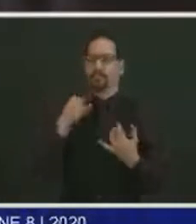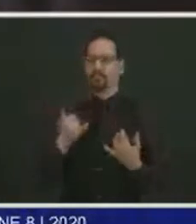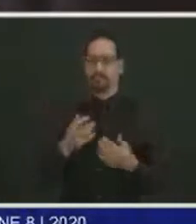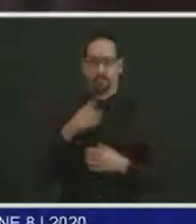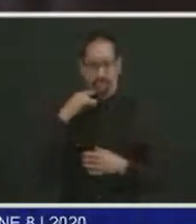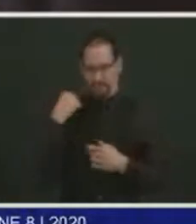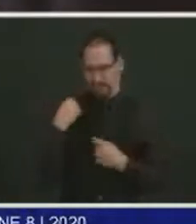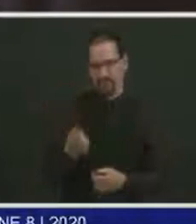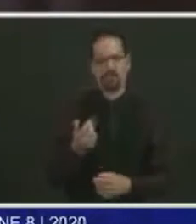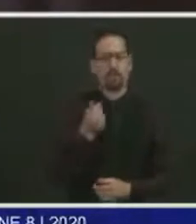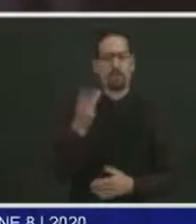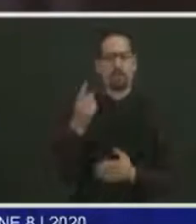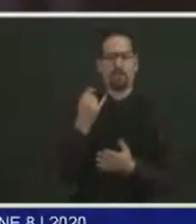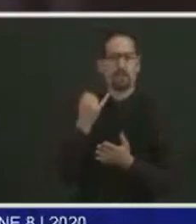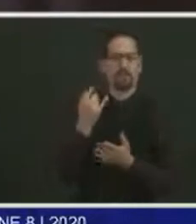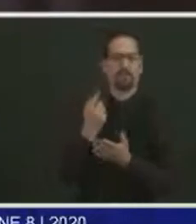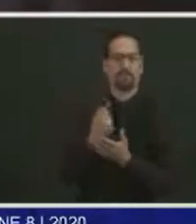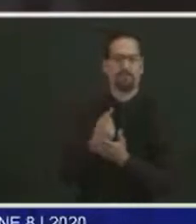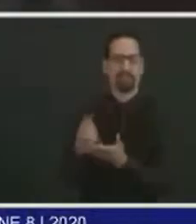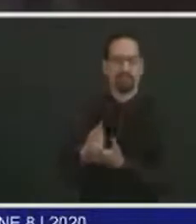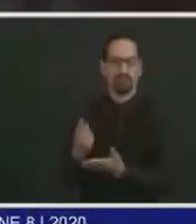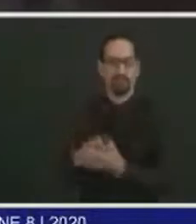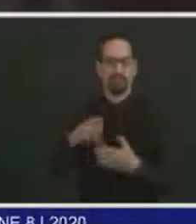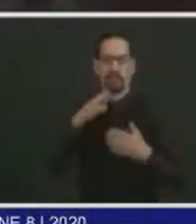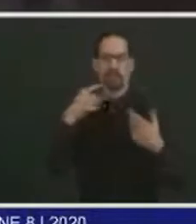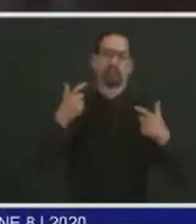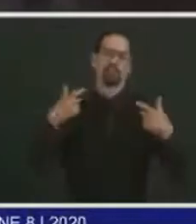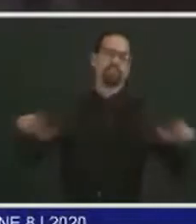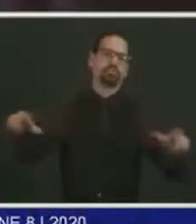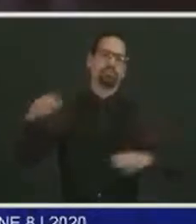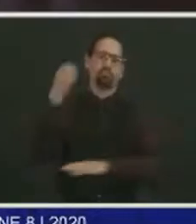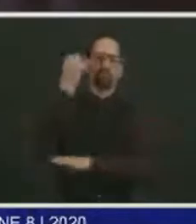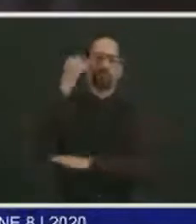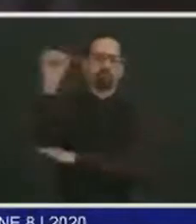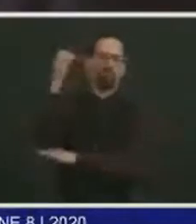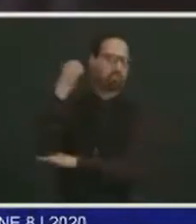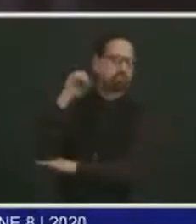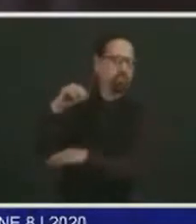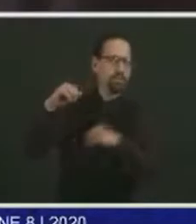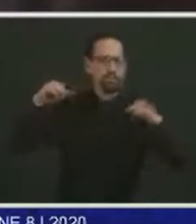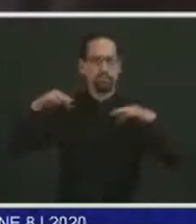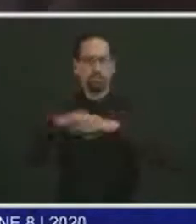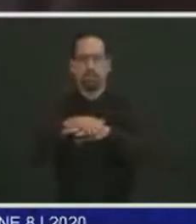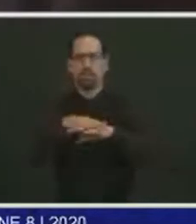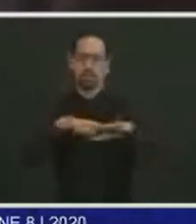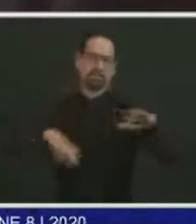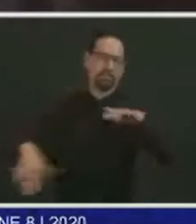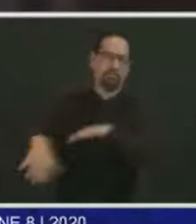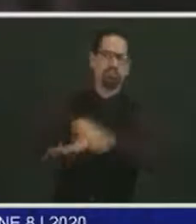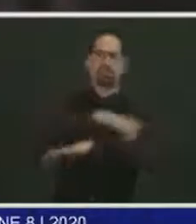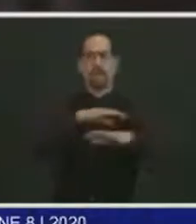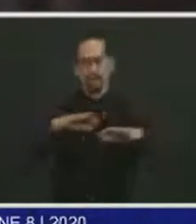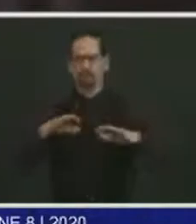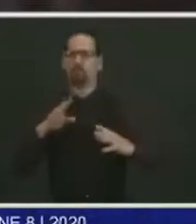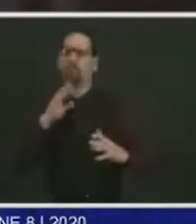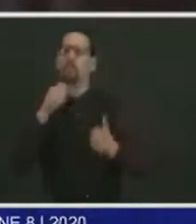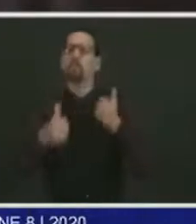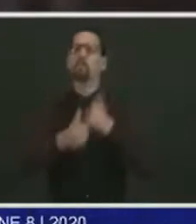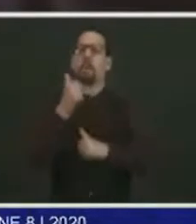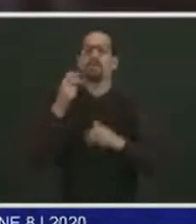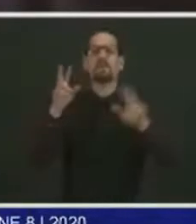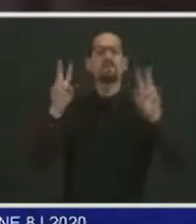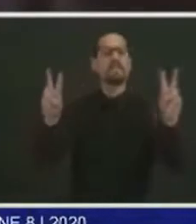we have had large protests, people gathering mostly peacefully in very large